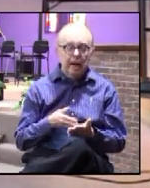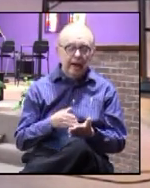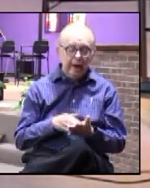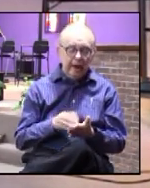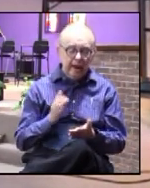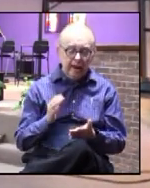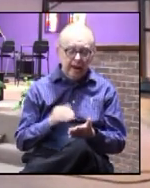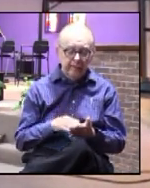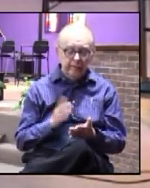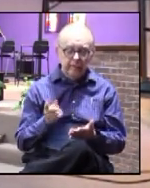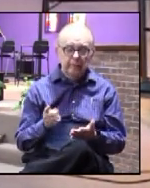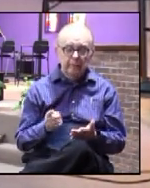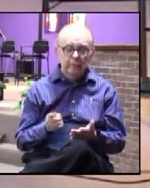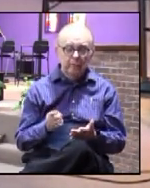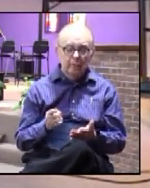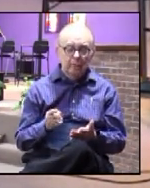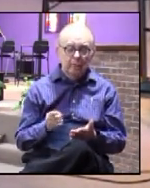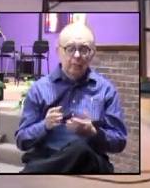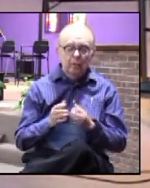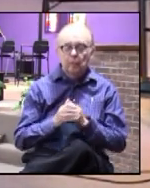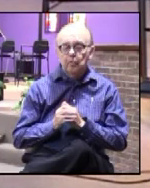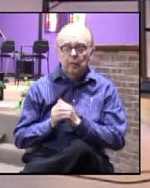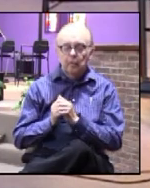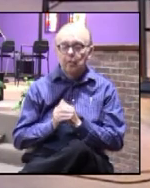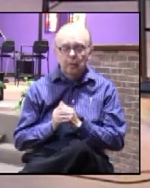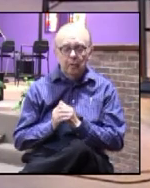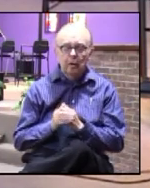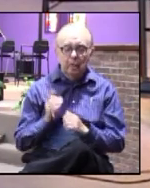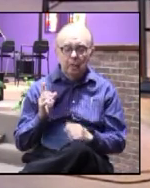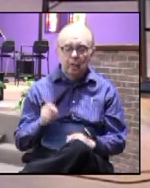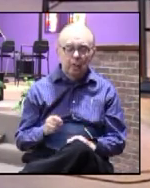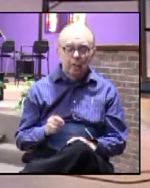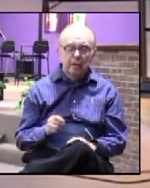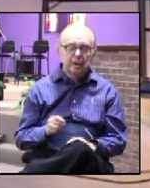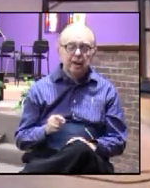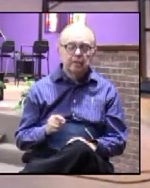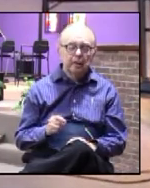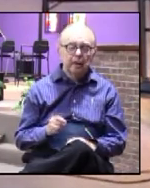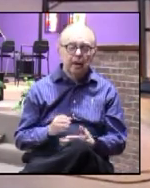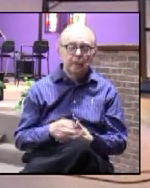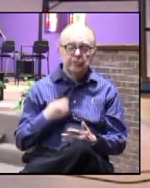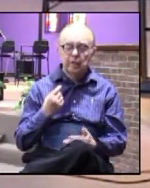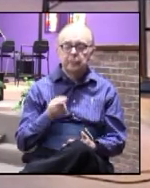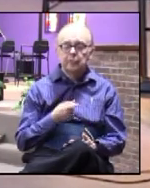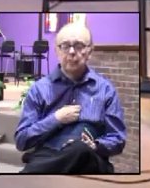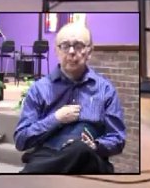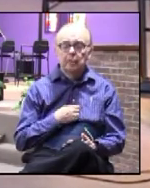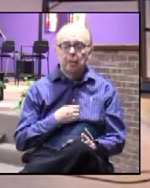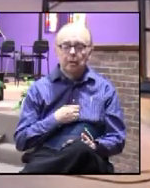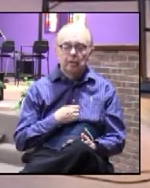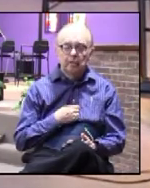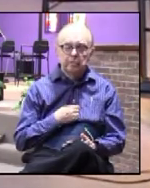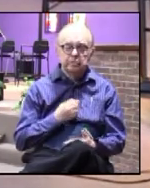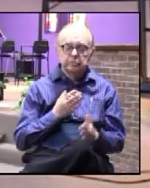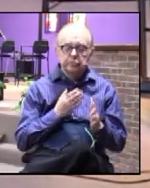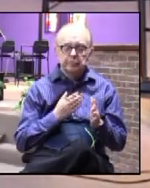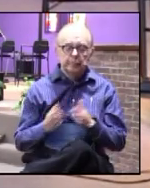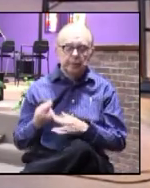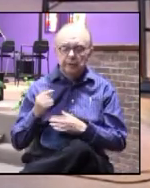Why is worship needful? It's also needful because it helps us to prepare for